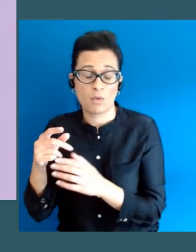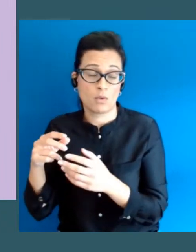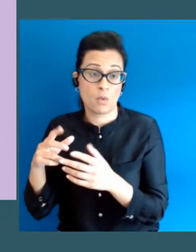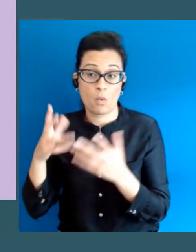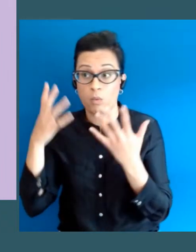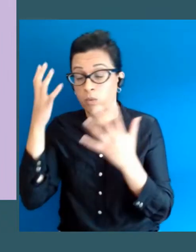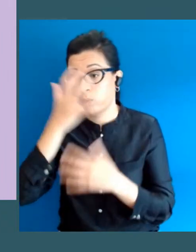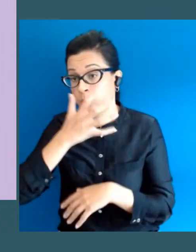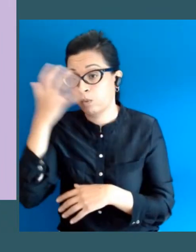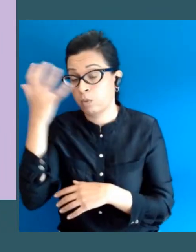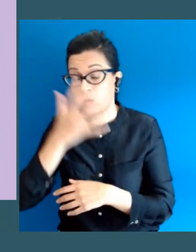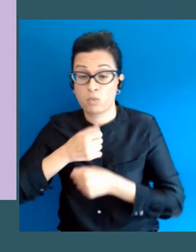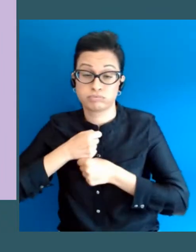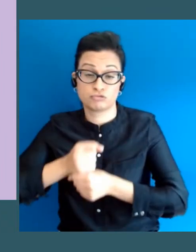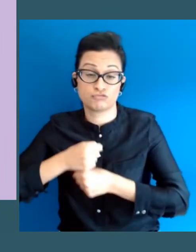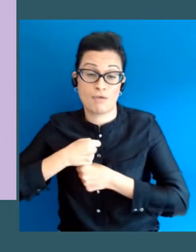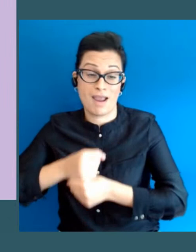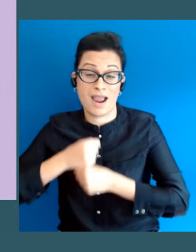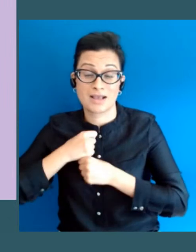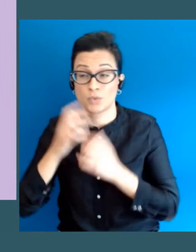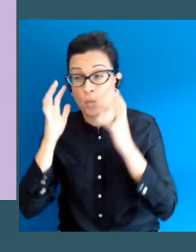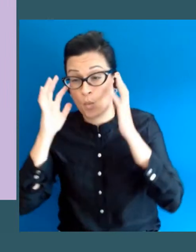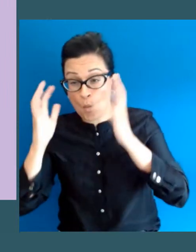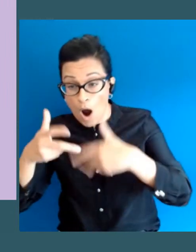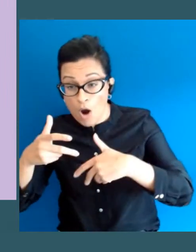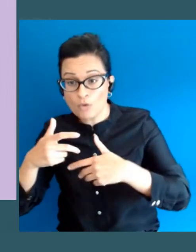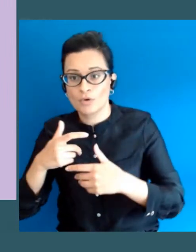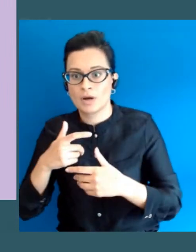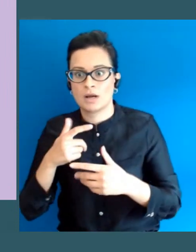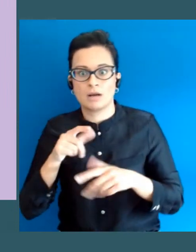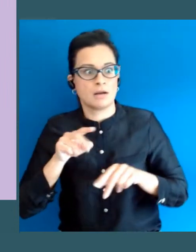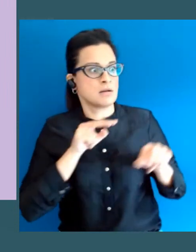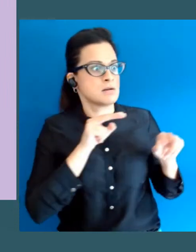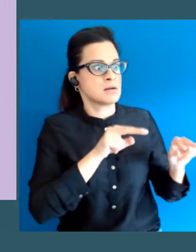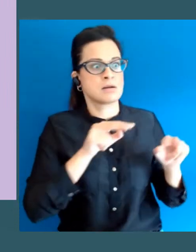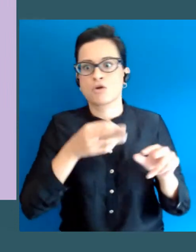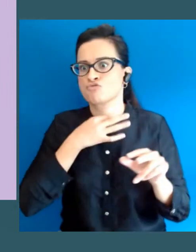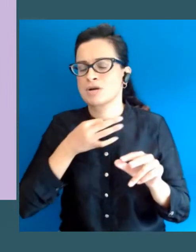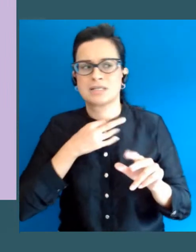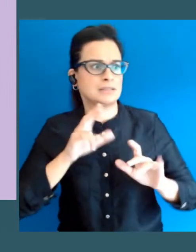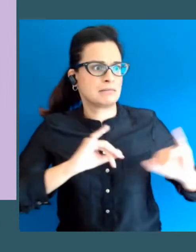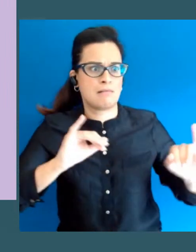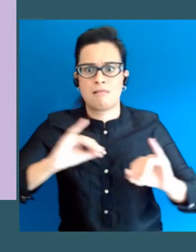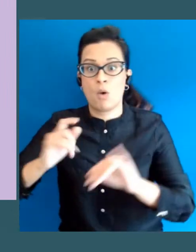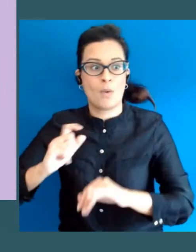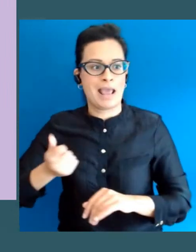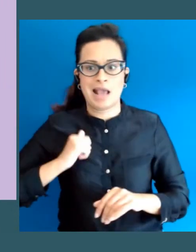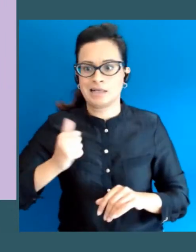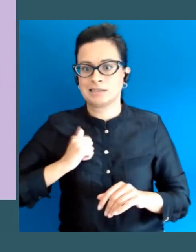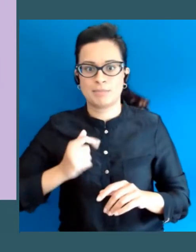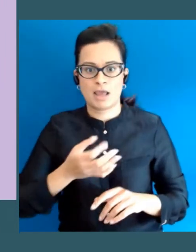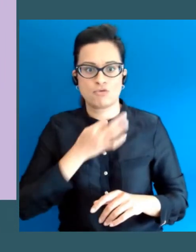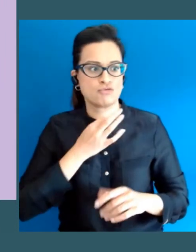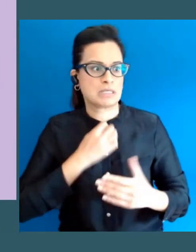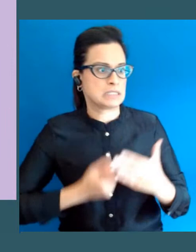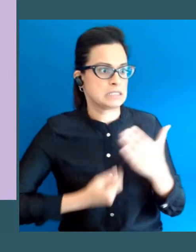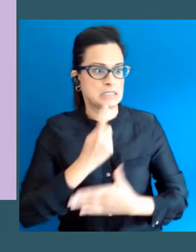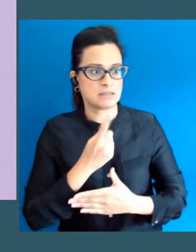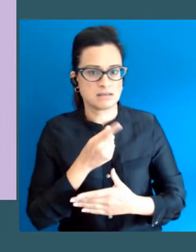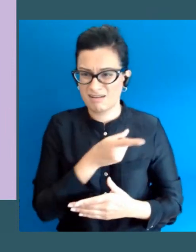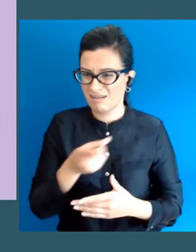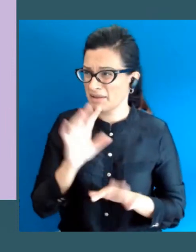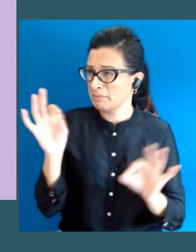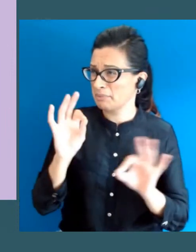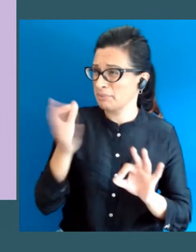and distressed. We see hypervigilance regarding risk. So we're expecting to see risk even when there isn't any, which can